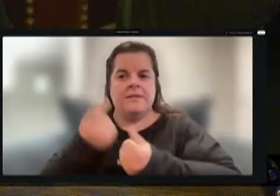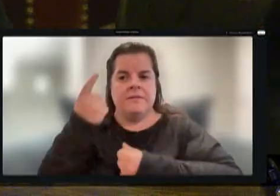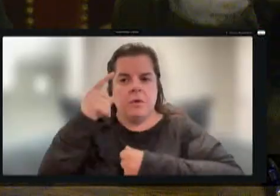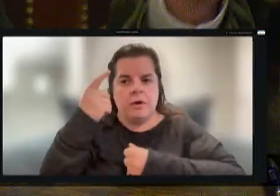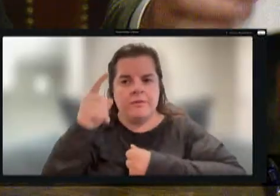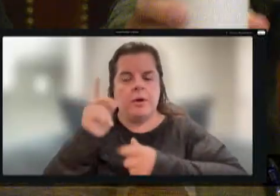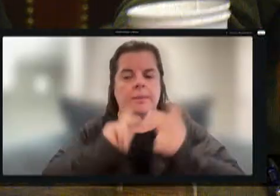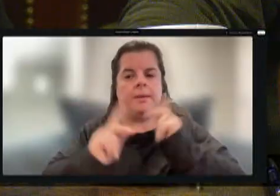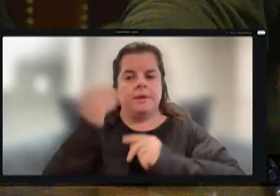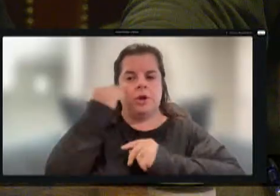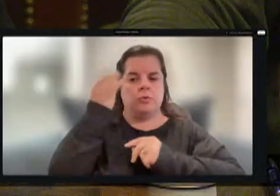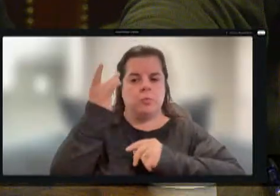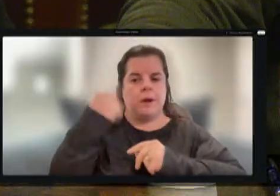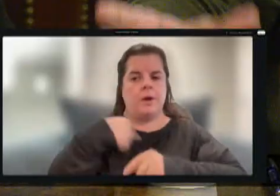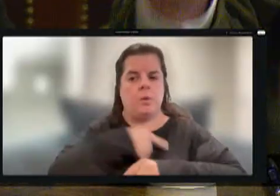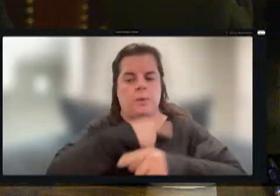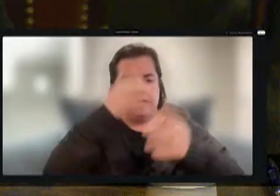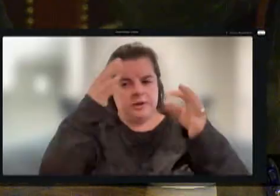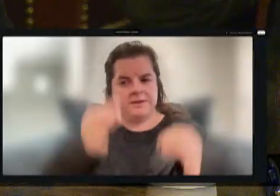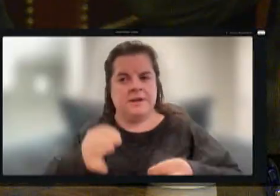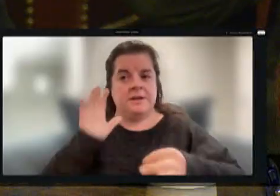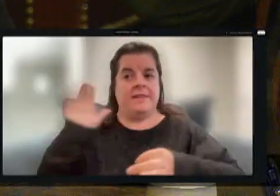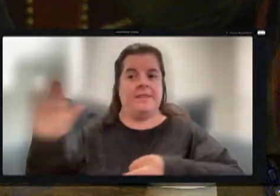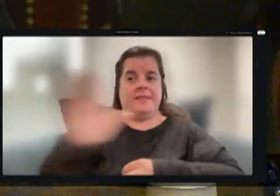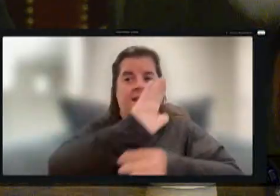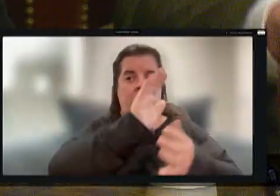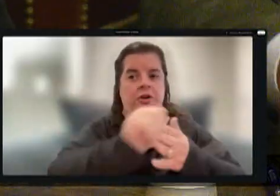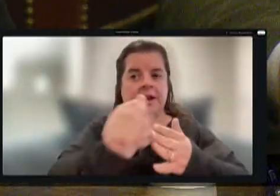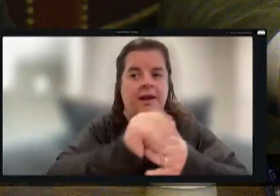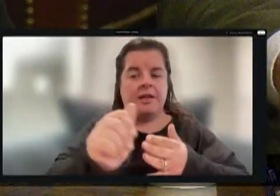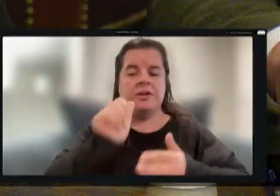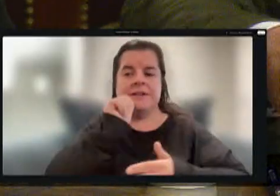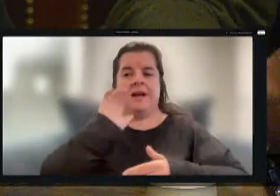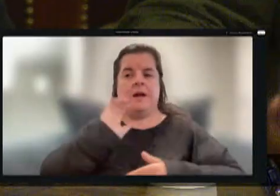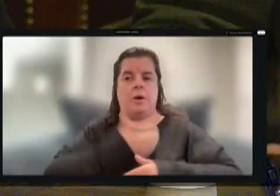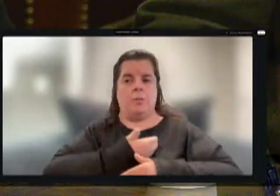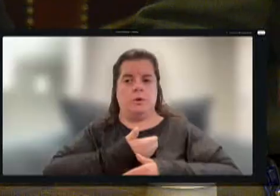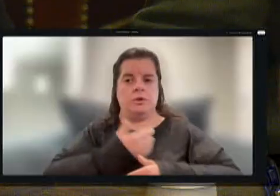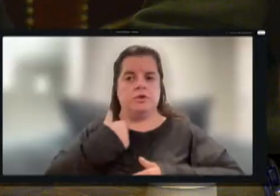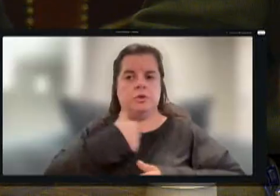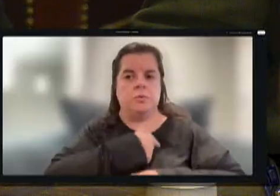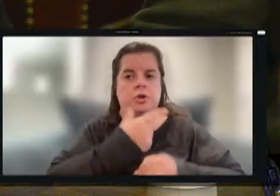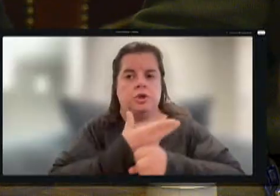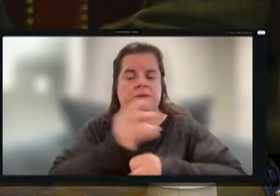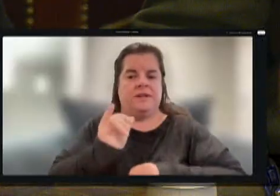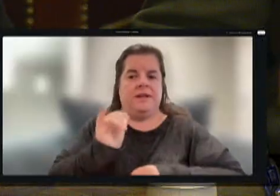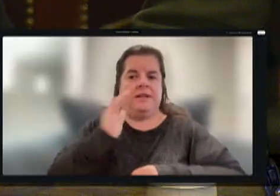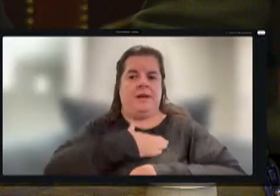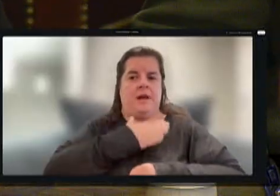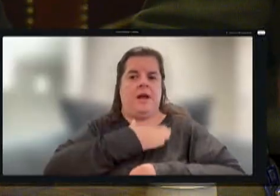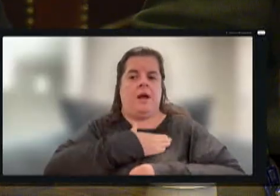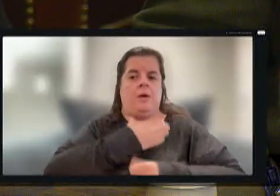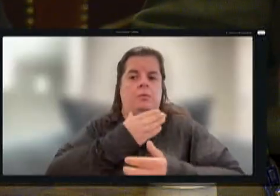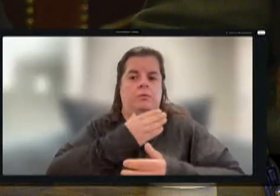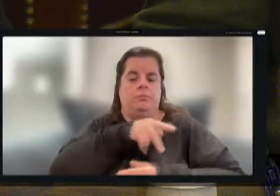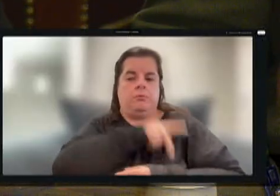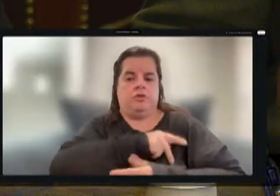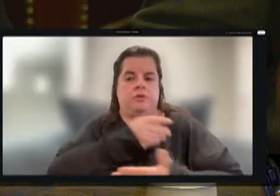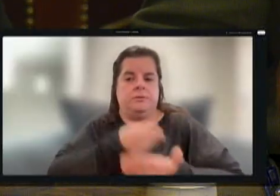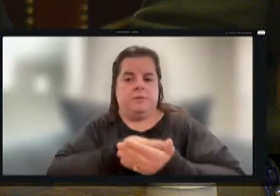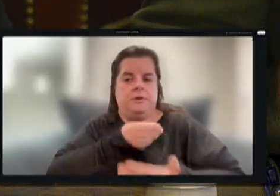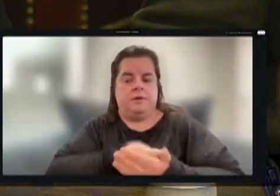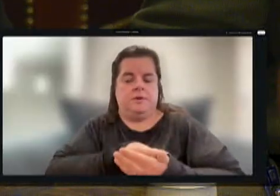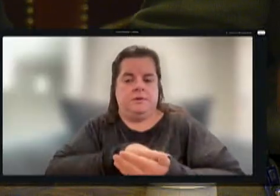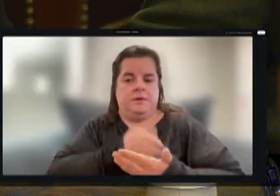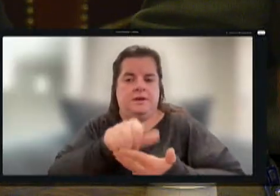we're making the decisions we're making. These are their dollars, they're not ours. And we're acting like, we're using them as if they're our own, personal, accounts, and